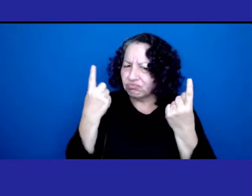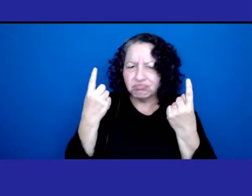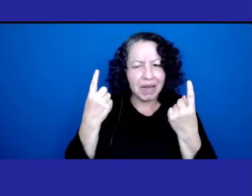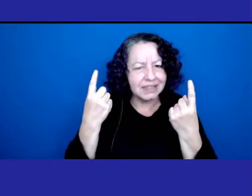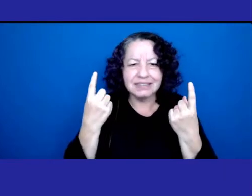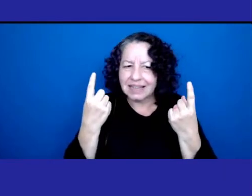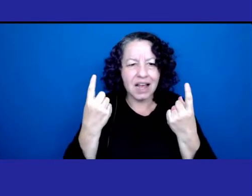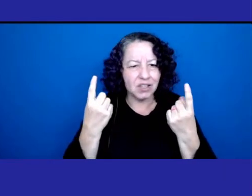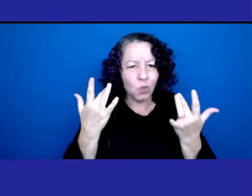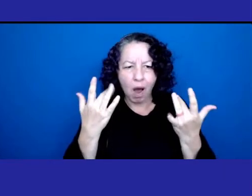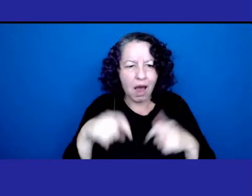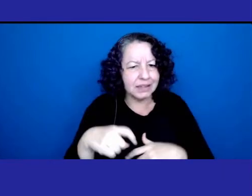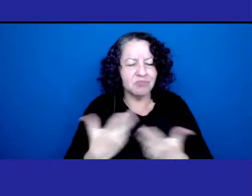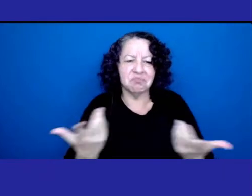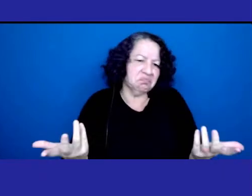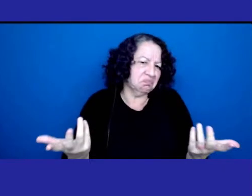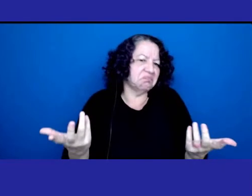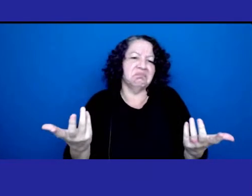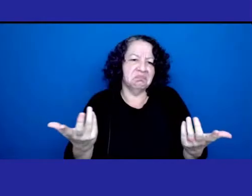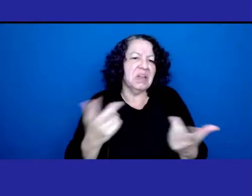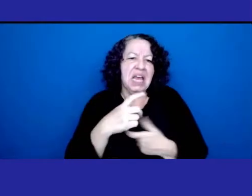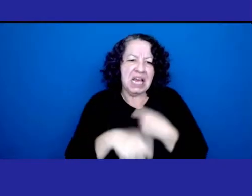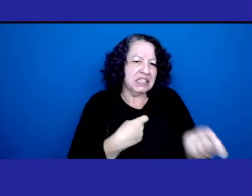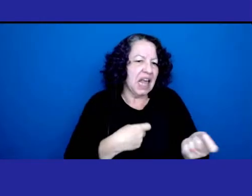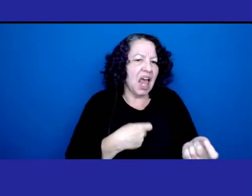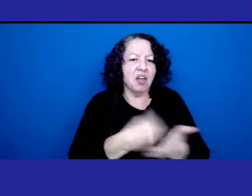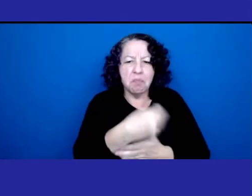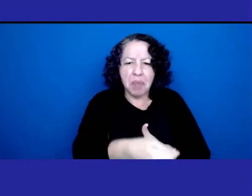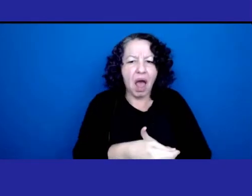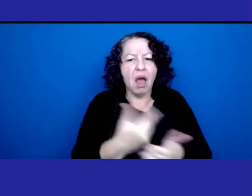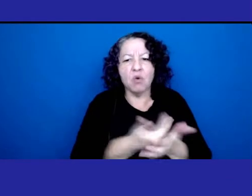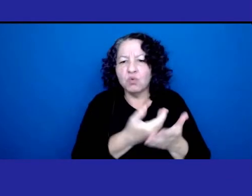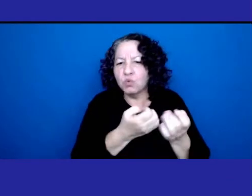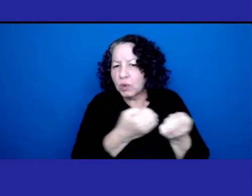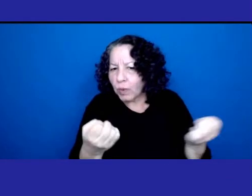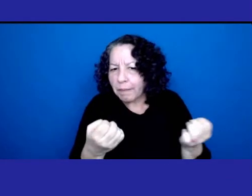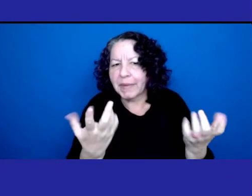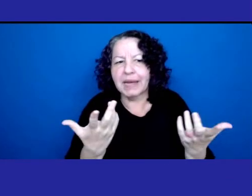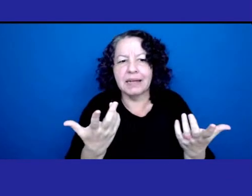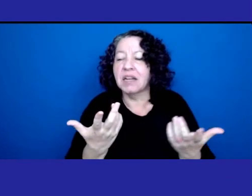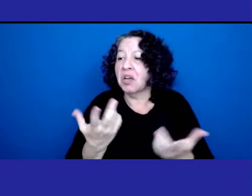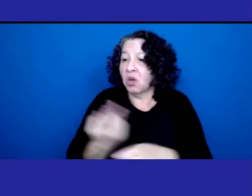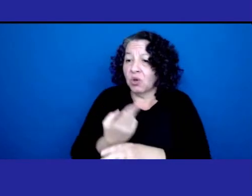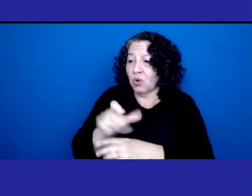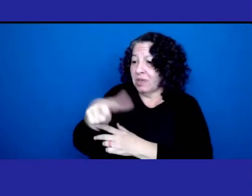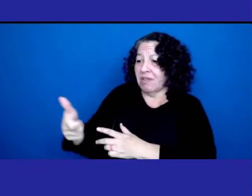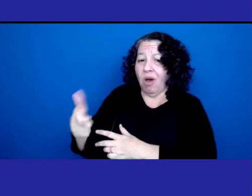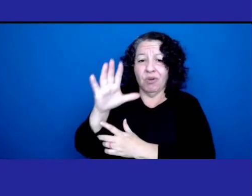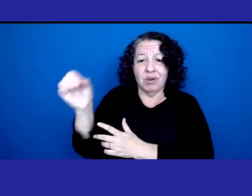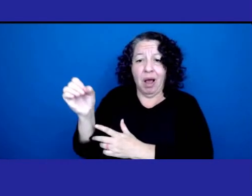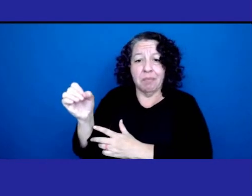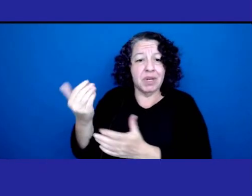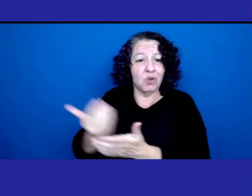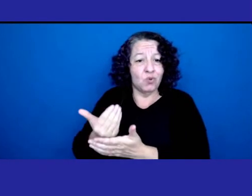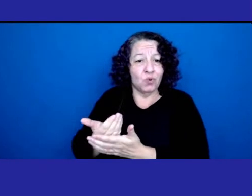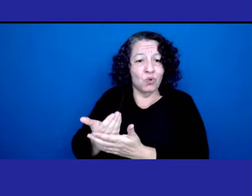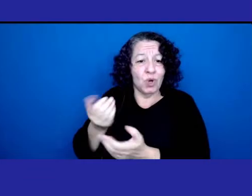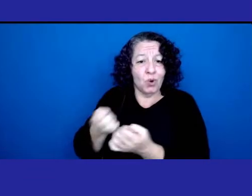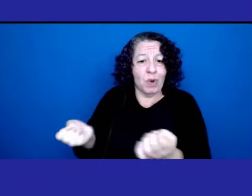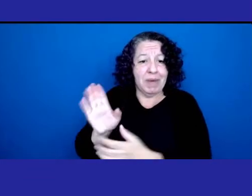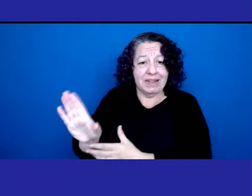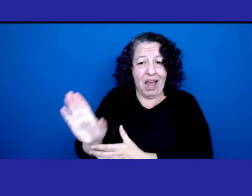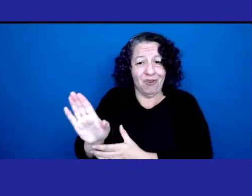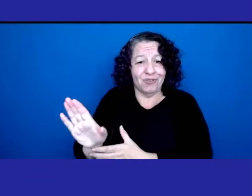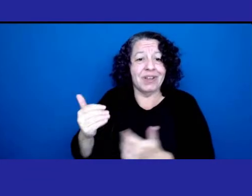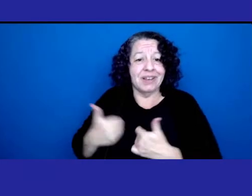is, rather than buy new equipment, use somebody else's new equipment where they have excess